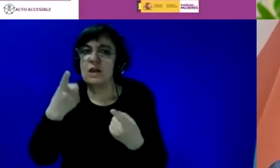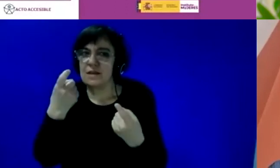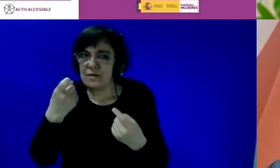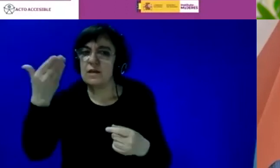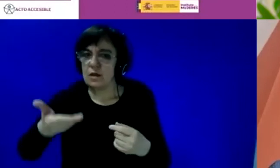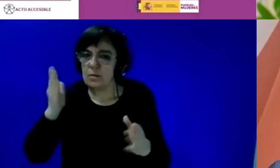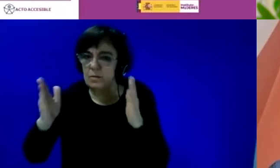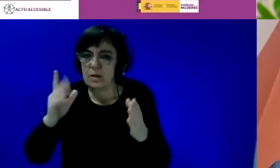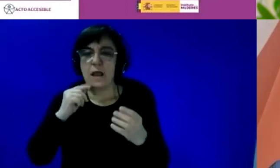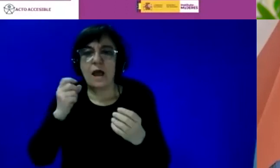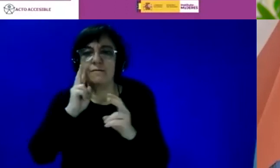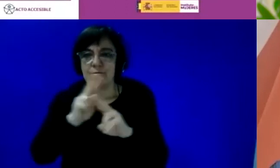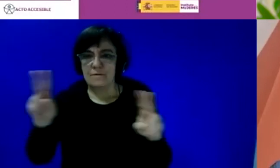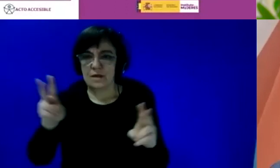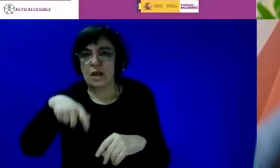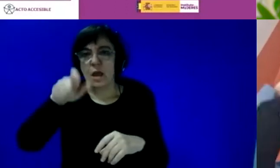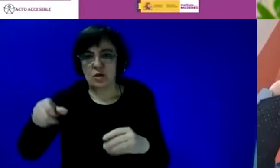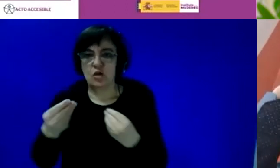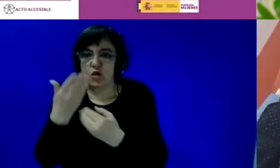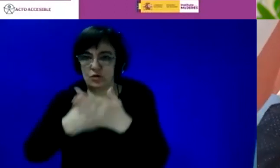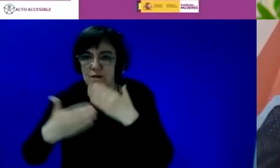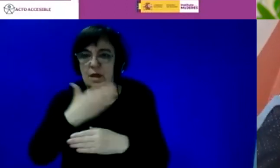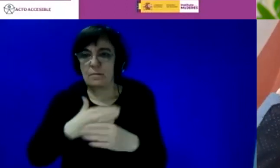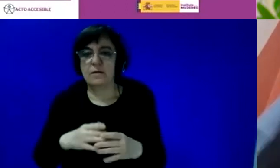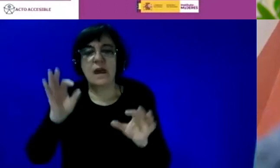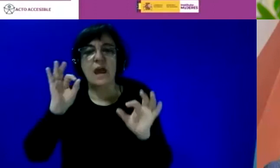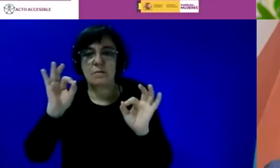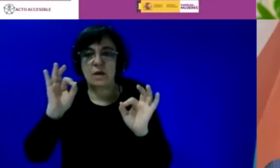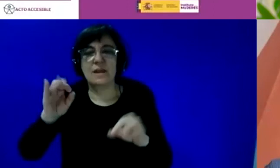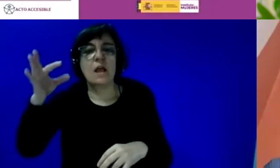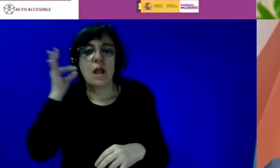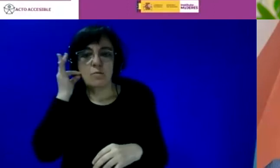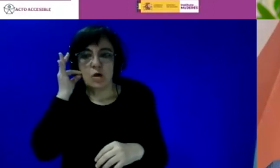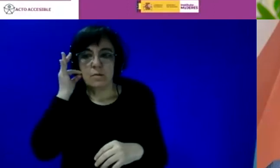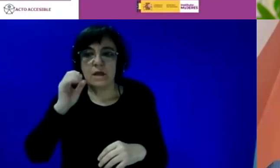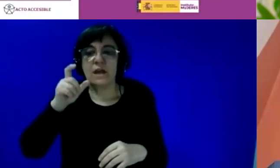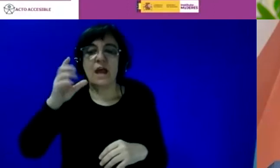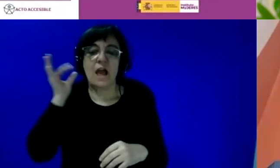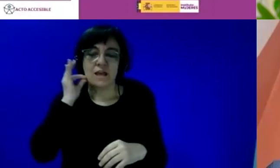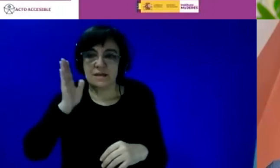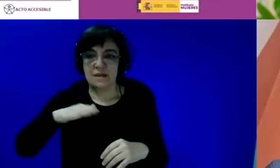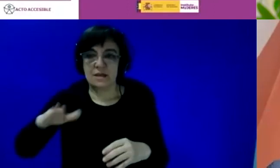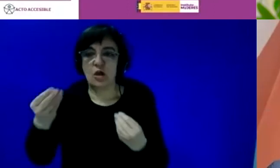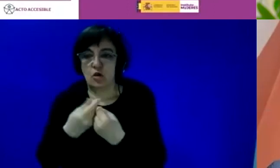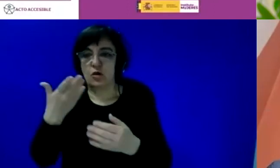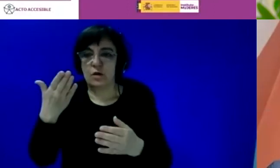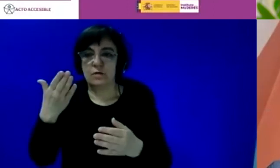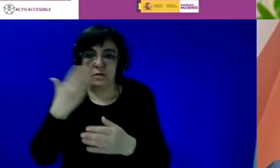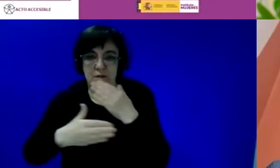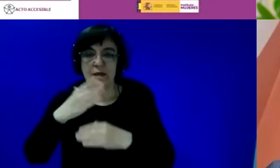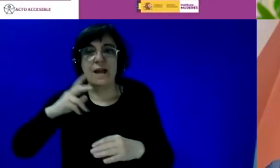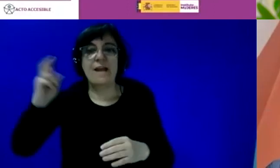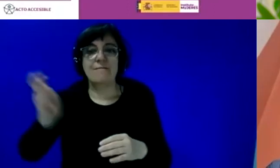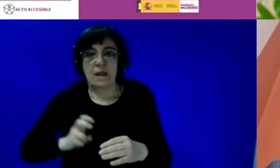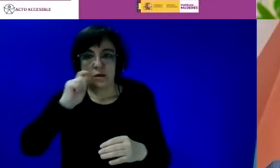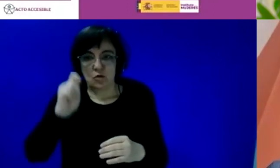seminar, very much needed at this present time to make the situation of people with disabilities more visible, and especially women and girls